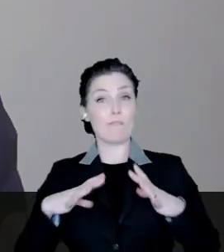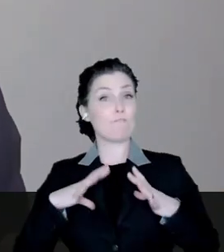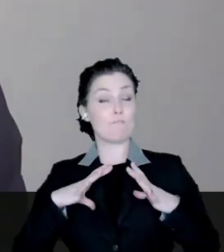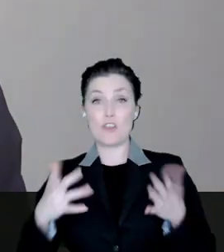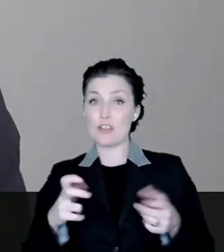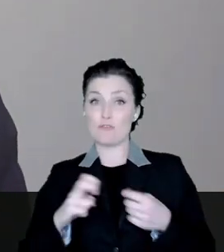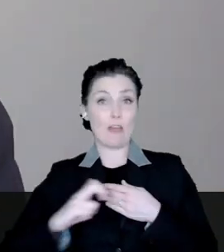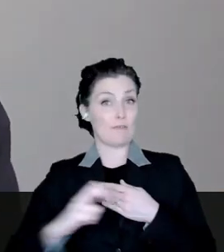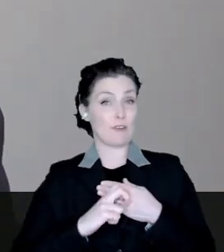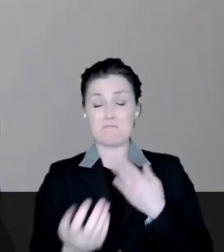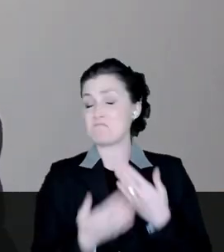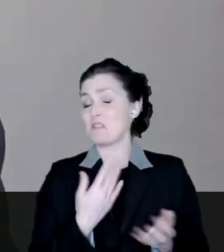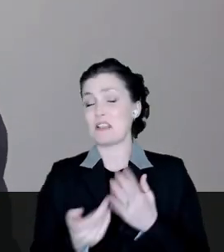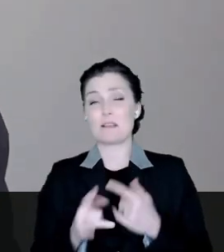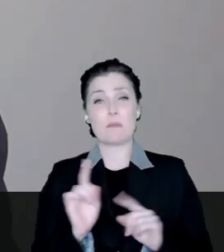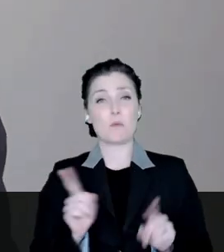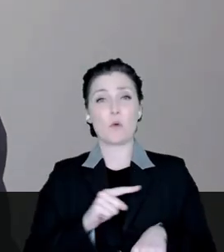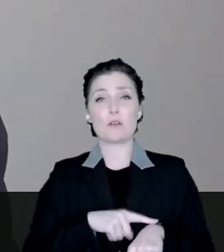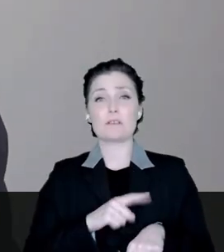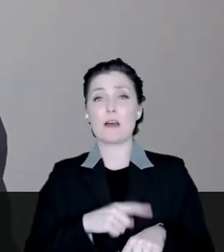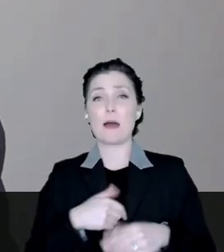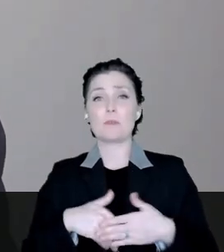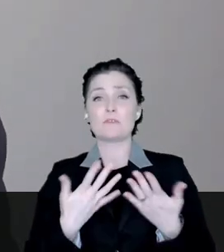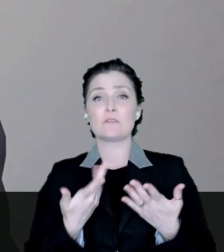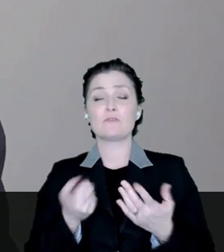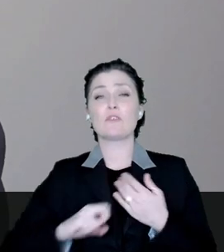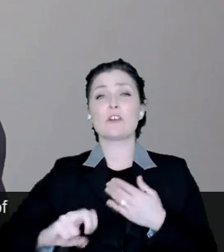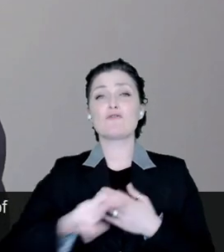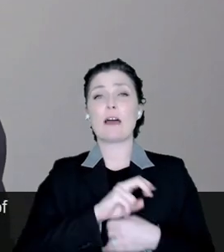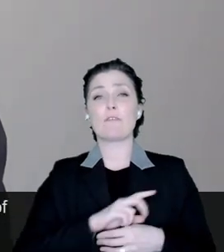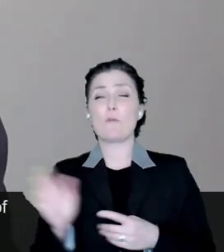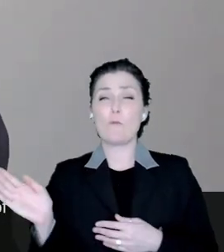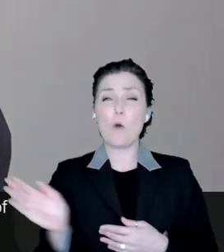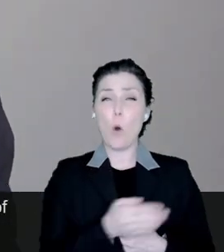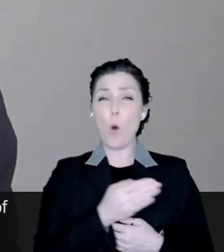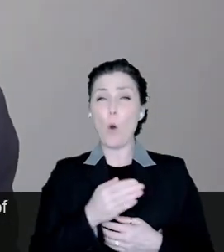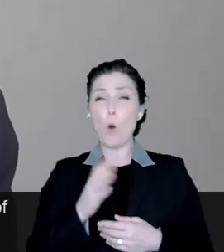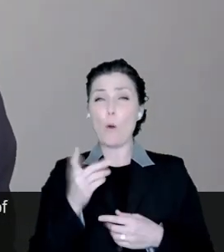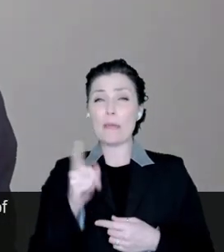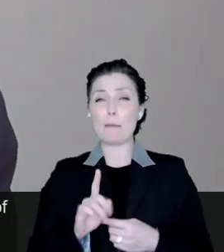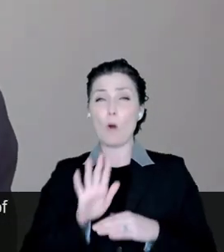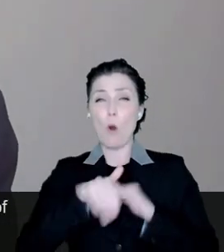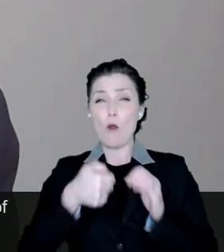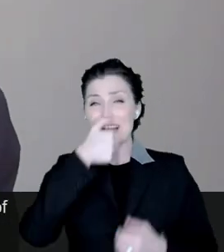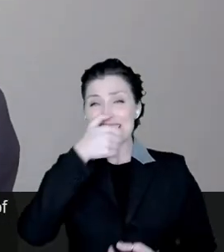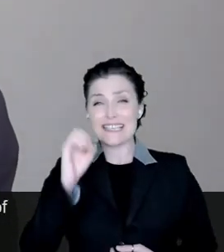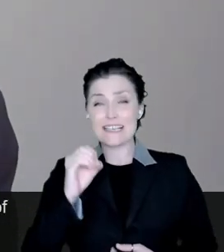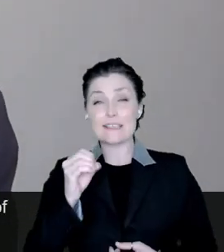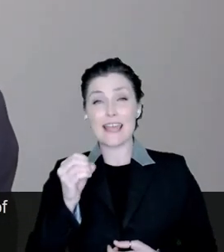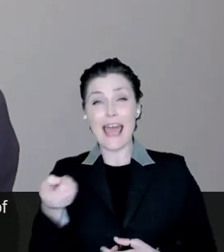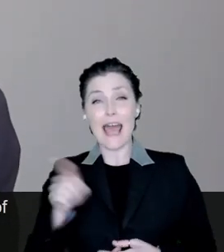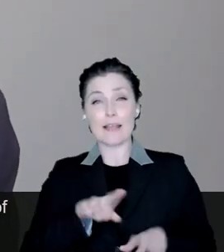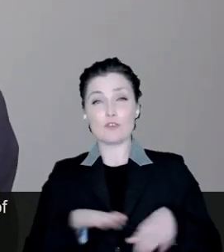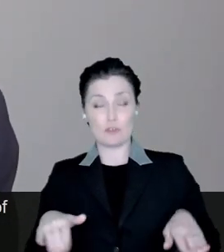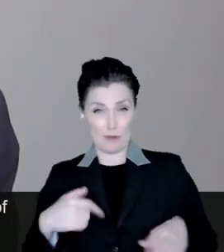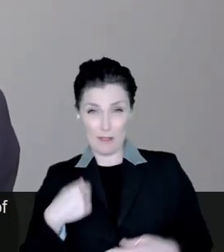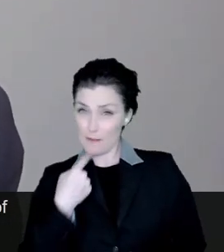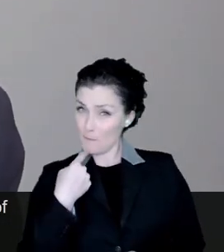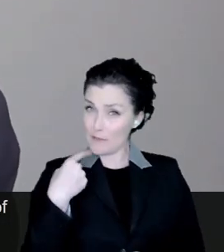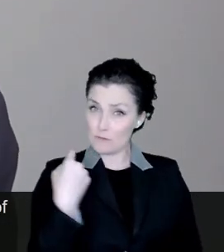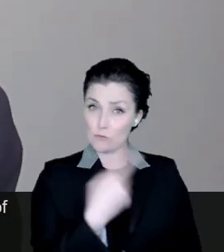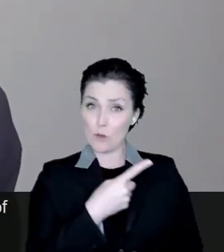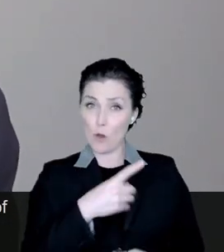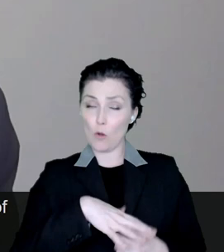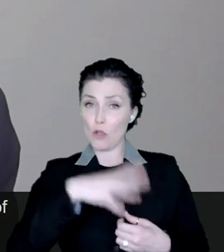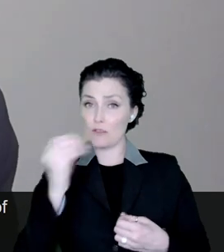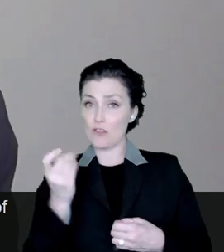whatever time of day, for those above the age of 60 and children. So I've said to those Conservatives, both the ones on this